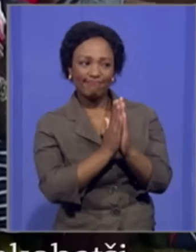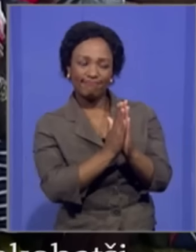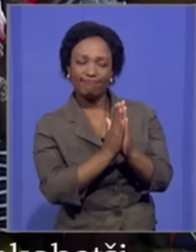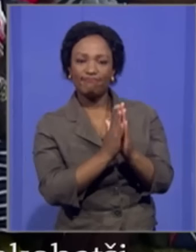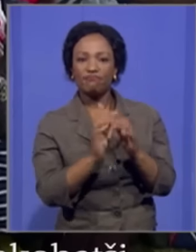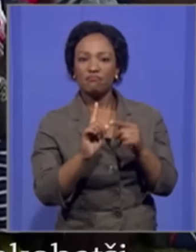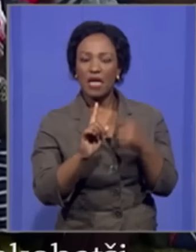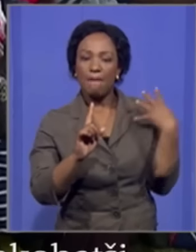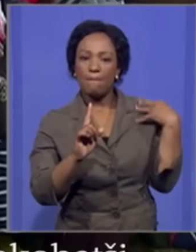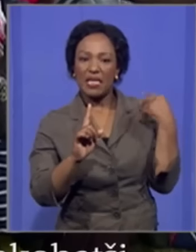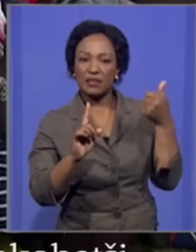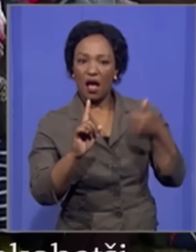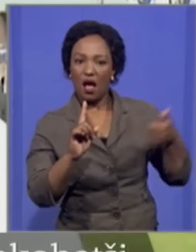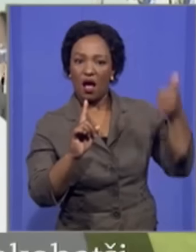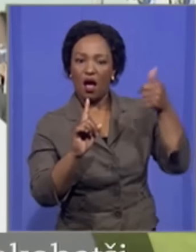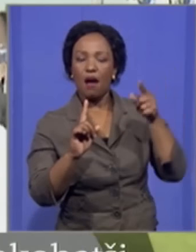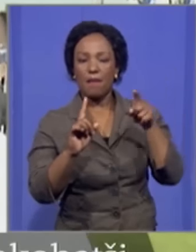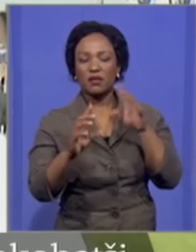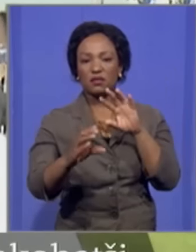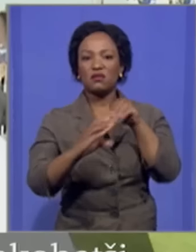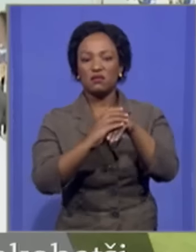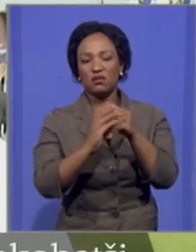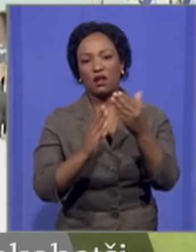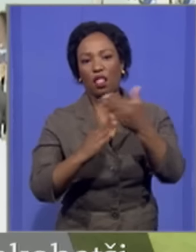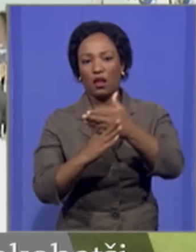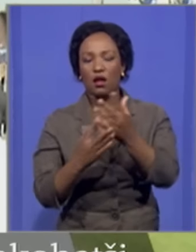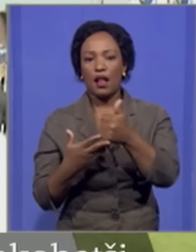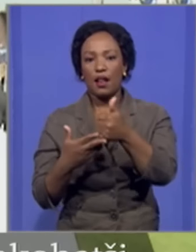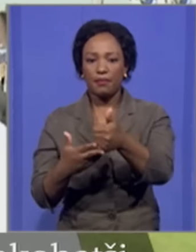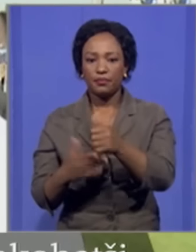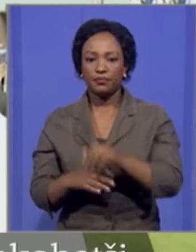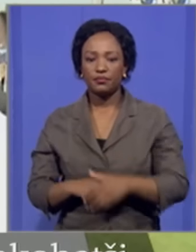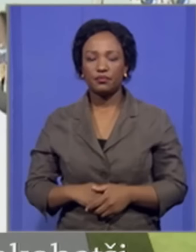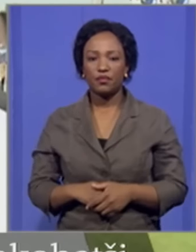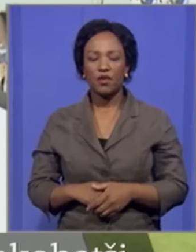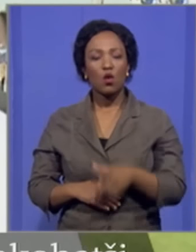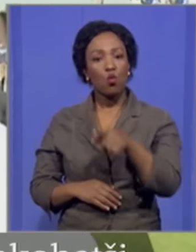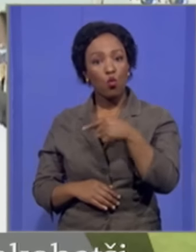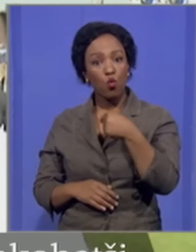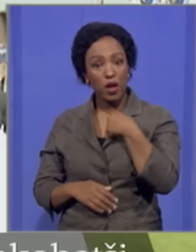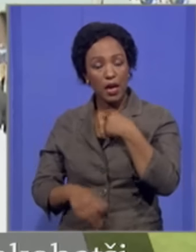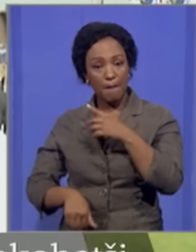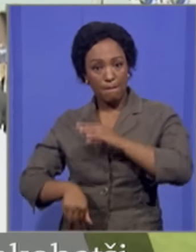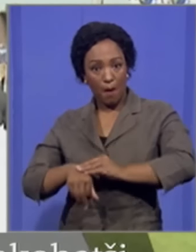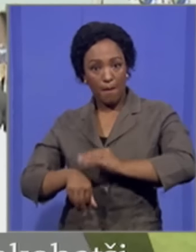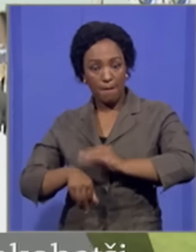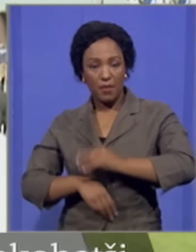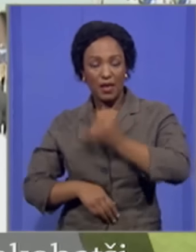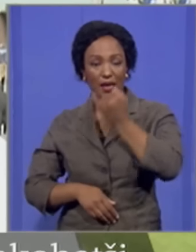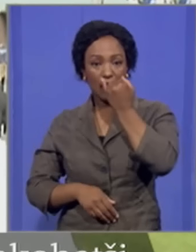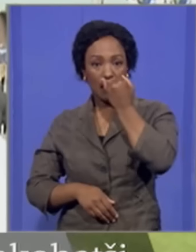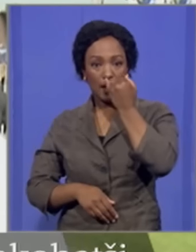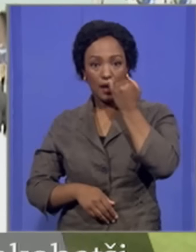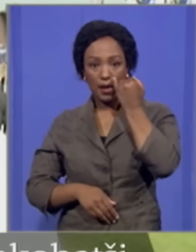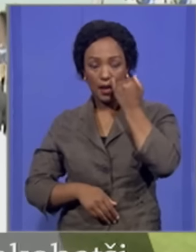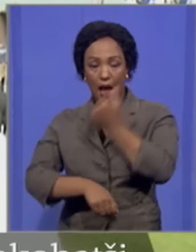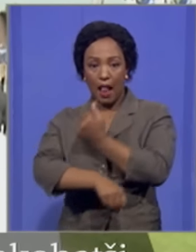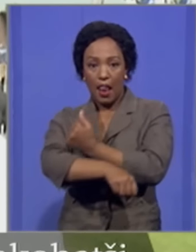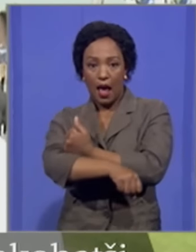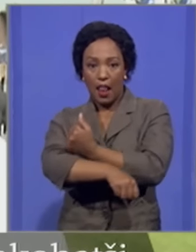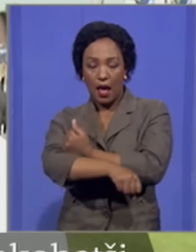tsena seemo ka bogare. Re na le bothata ba dithethefatsi ma ka baka la gore re hloka